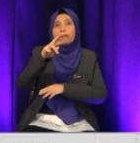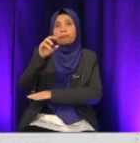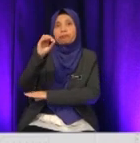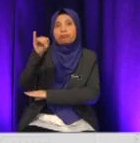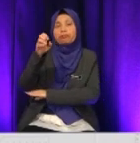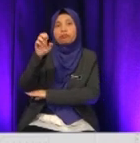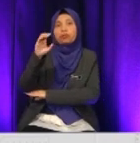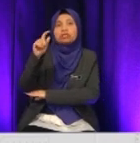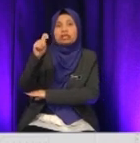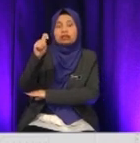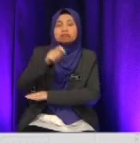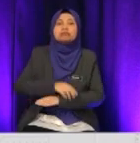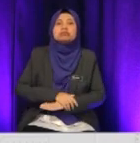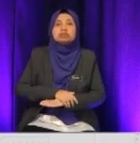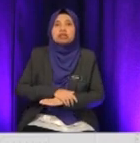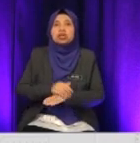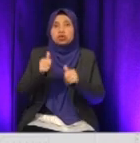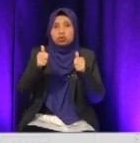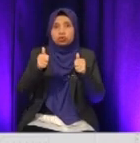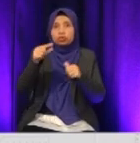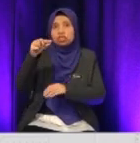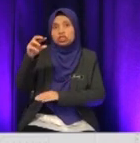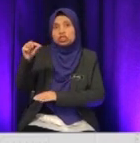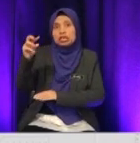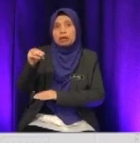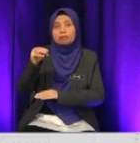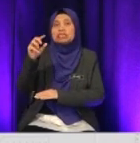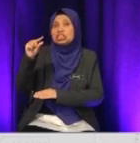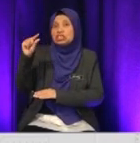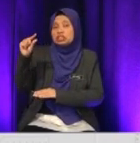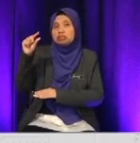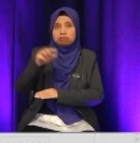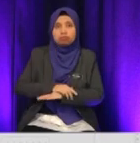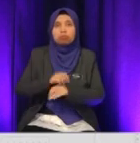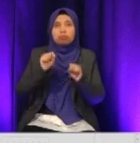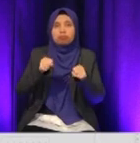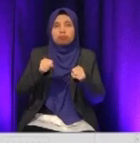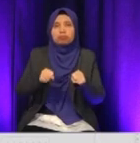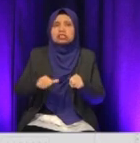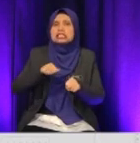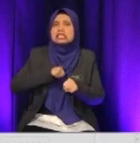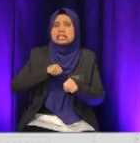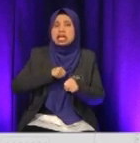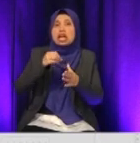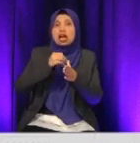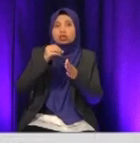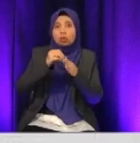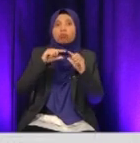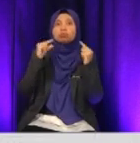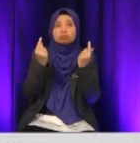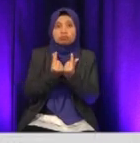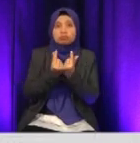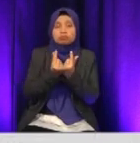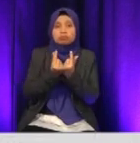main types of projects: group work, where volunteers run together to do a task, and individual tasks,